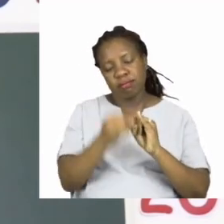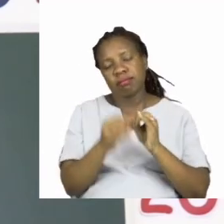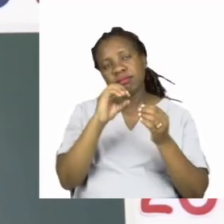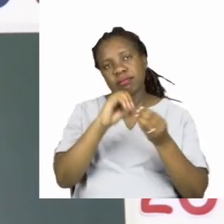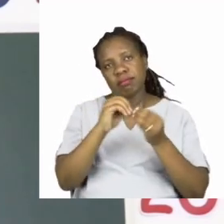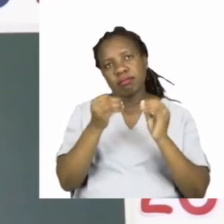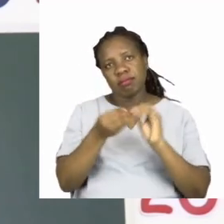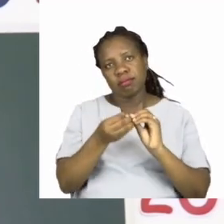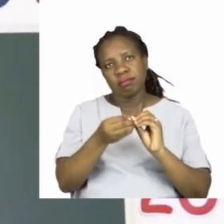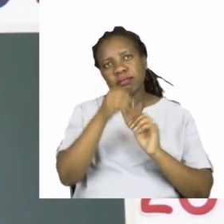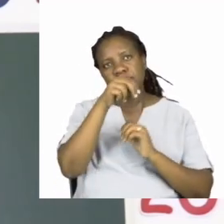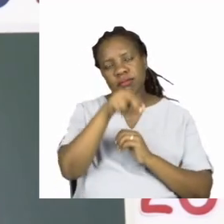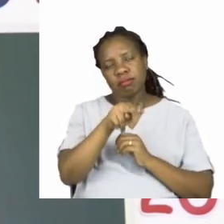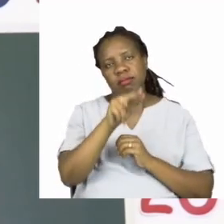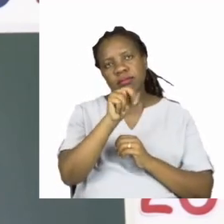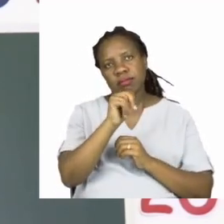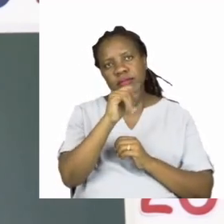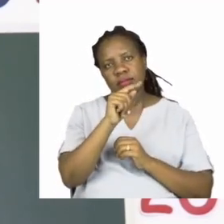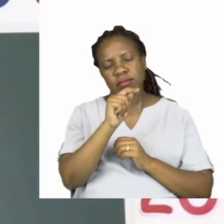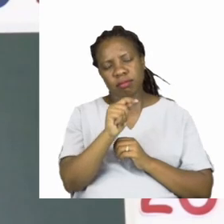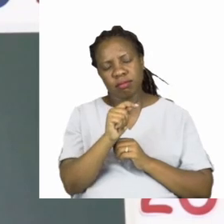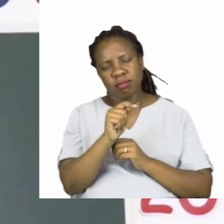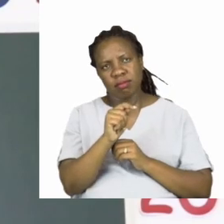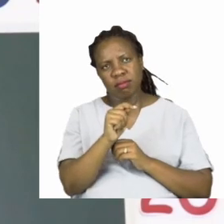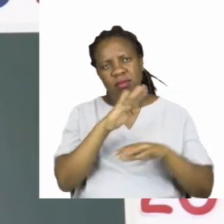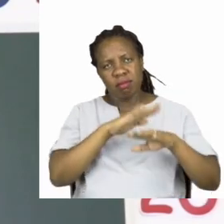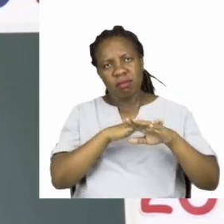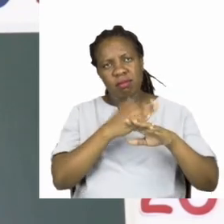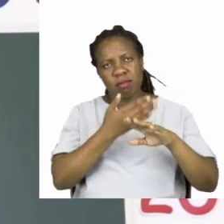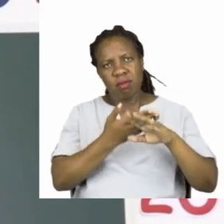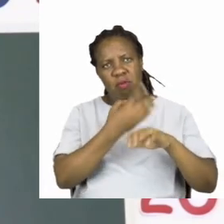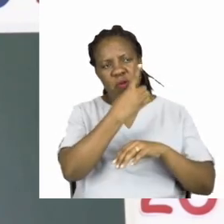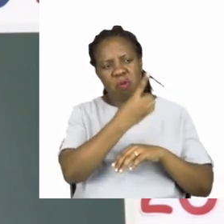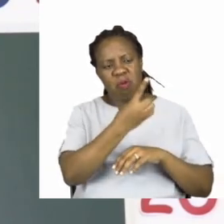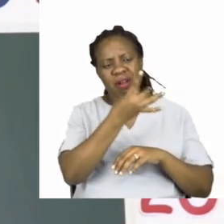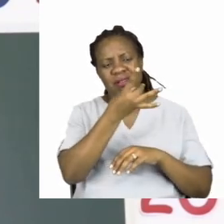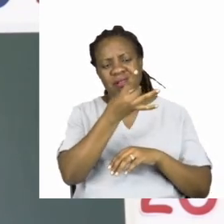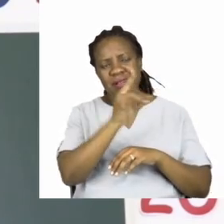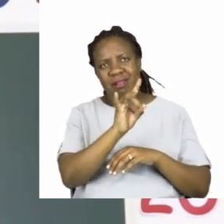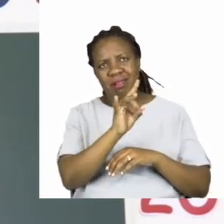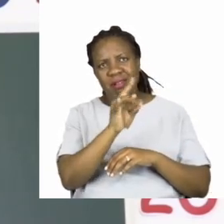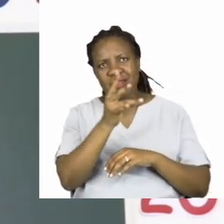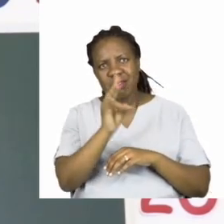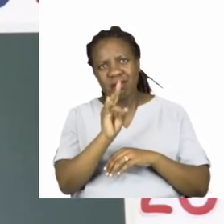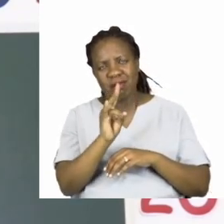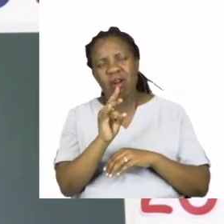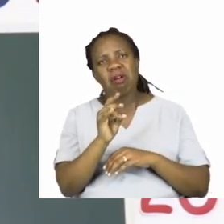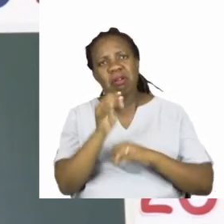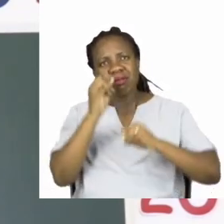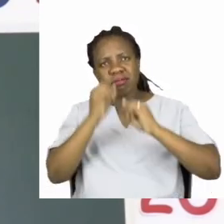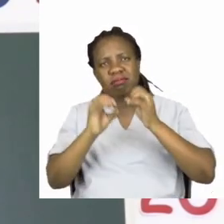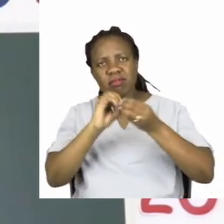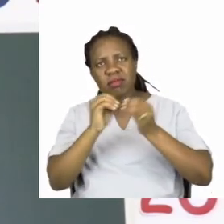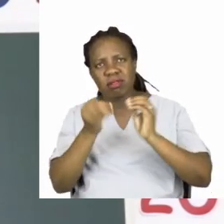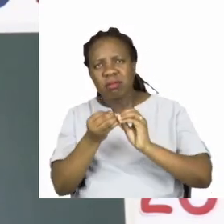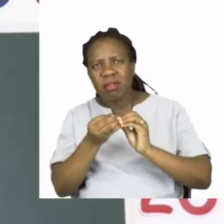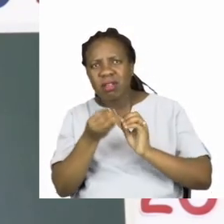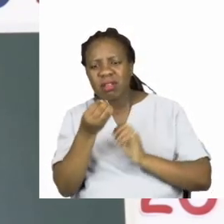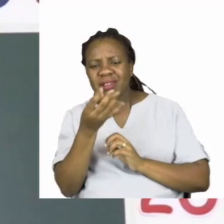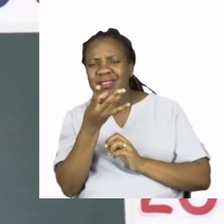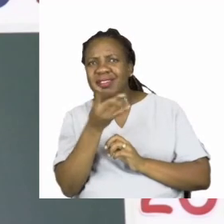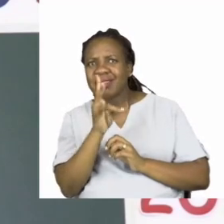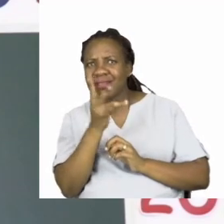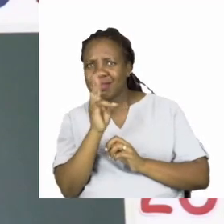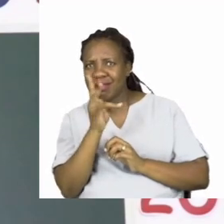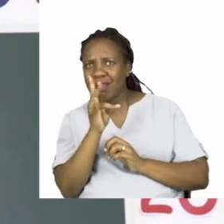case is 7. So we go back and we check. The number 7 is